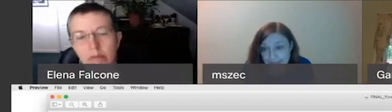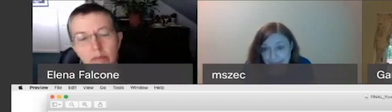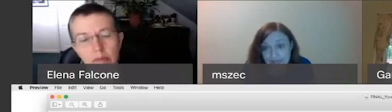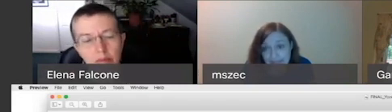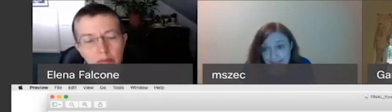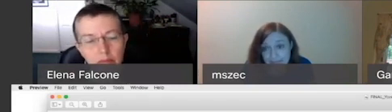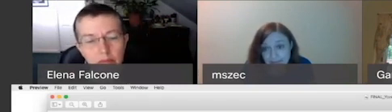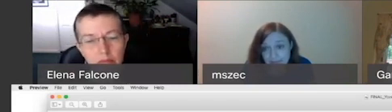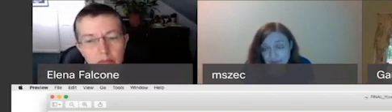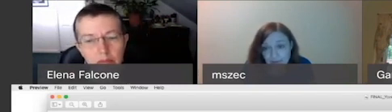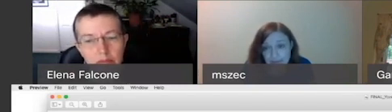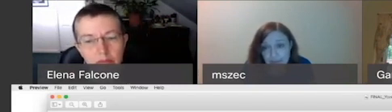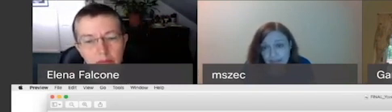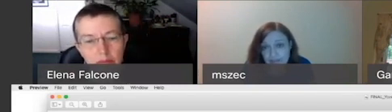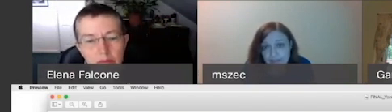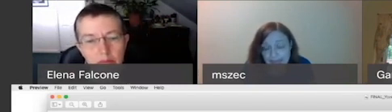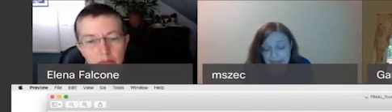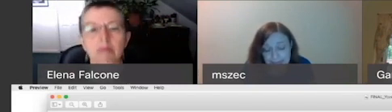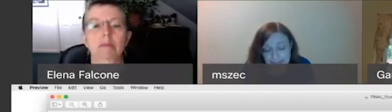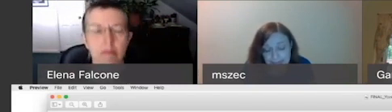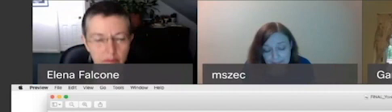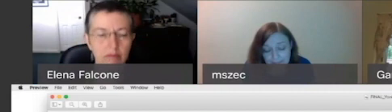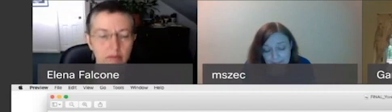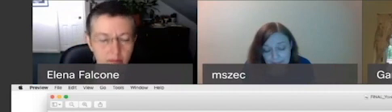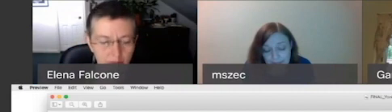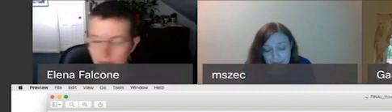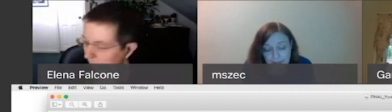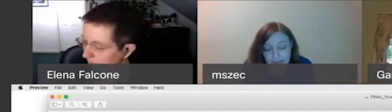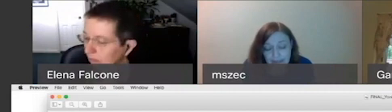you have to get the full security deposit back.